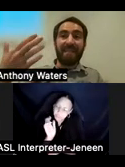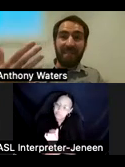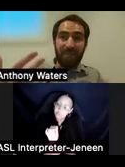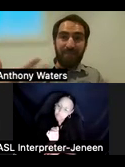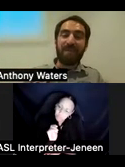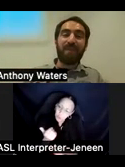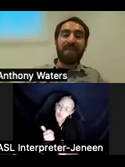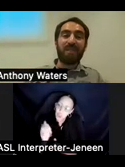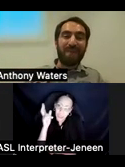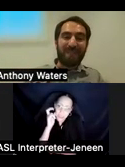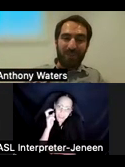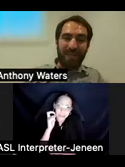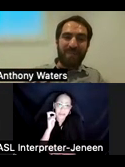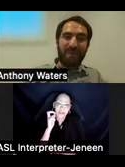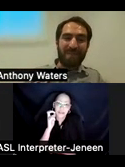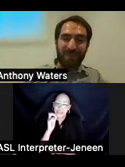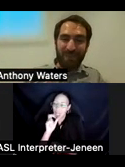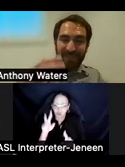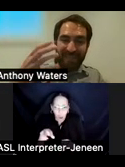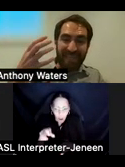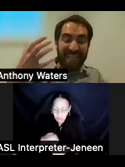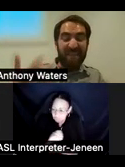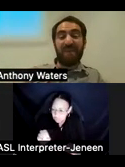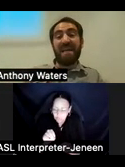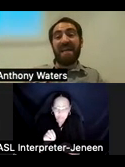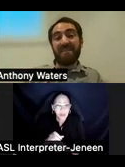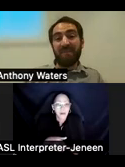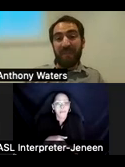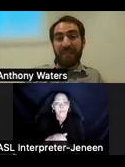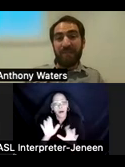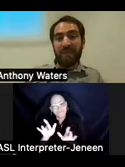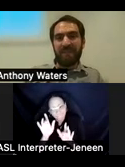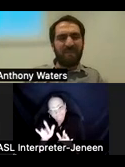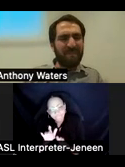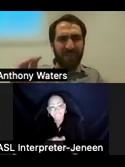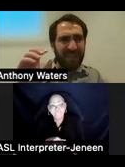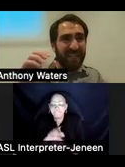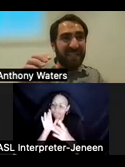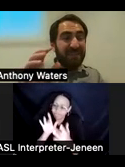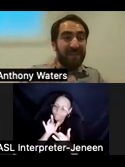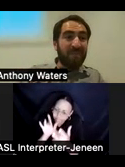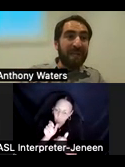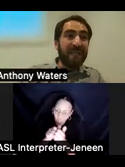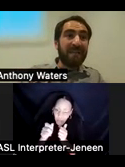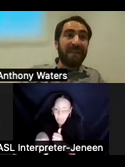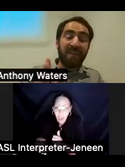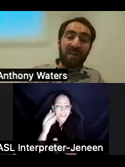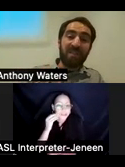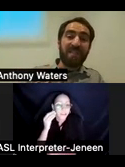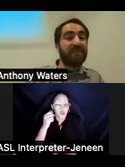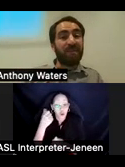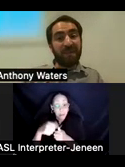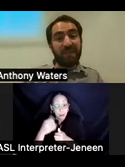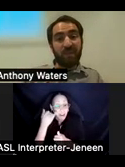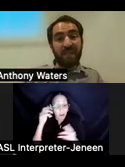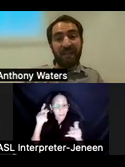in as minimally judgmental a way as possible, and to empathize with their experience. Remember, if somebody acknowledges